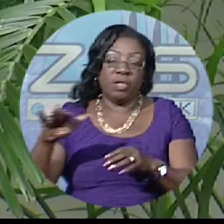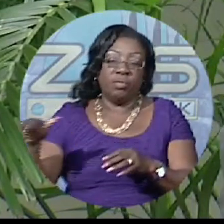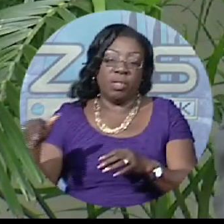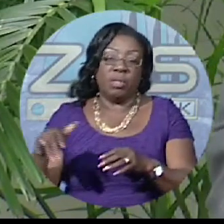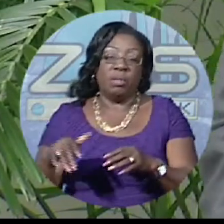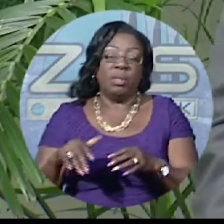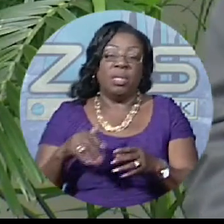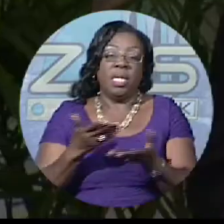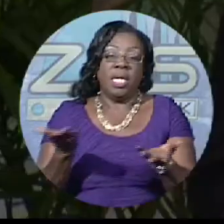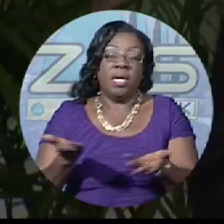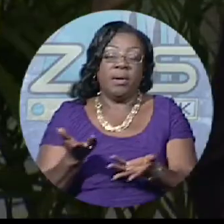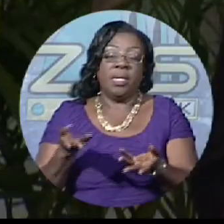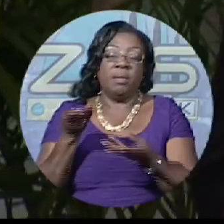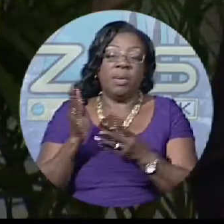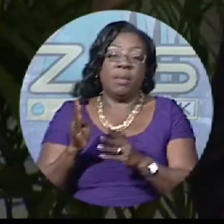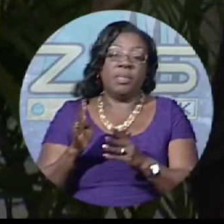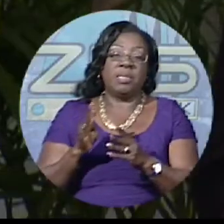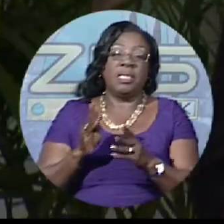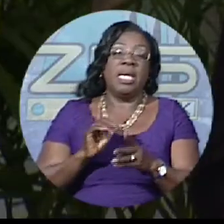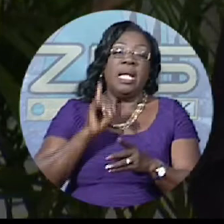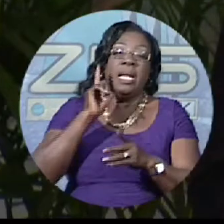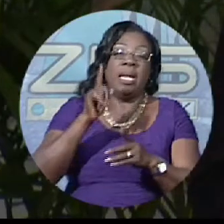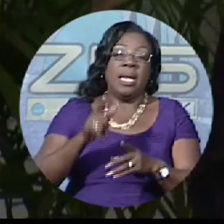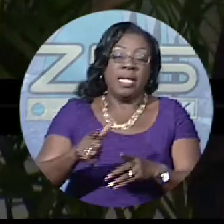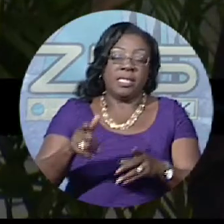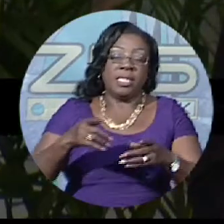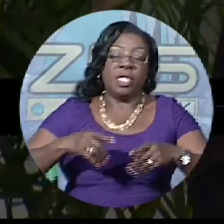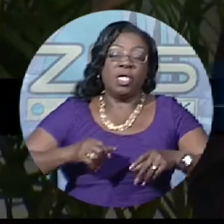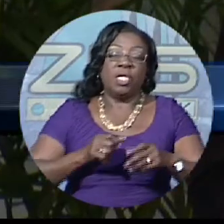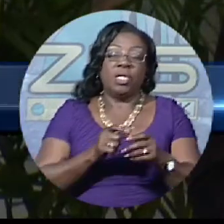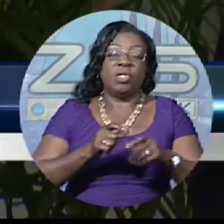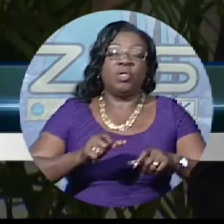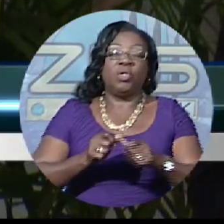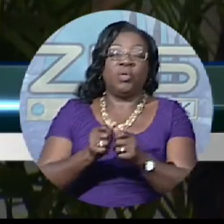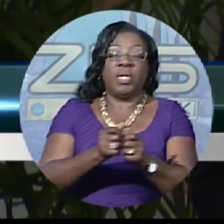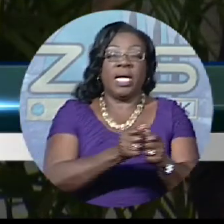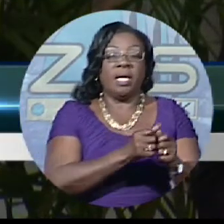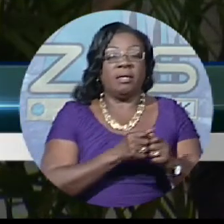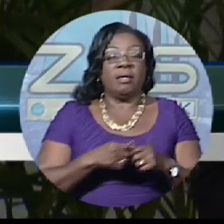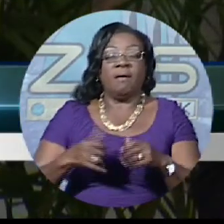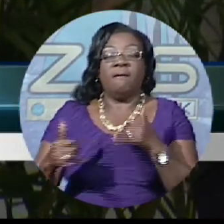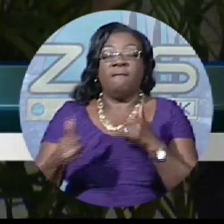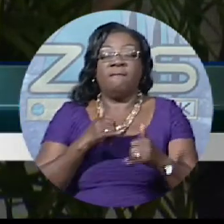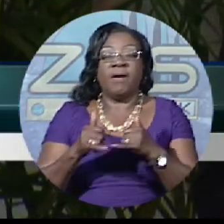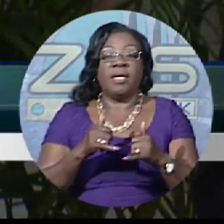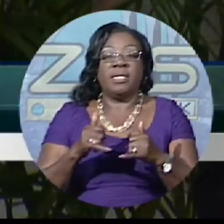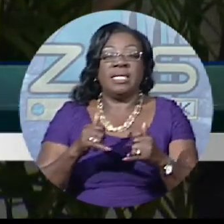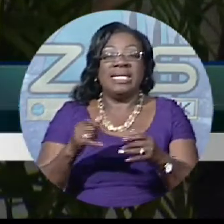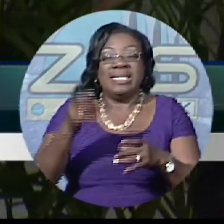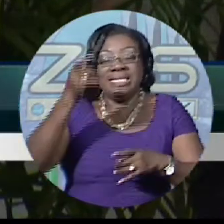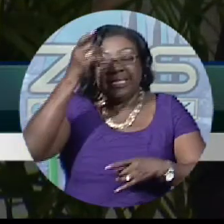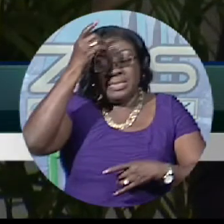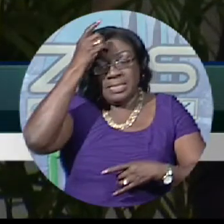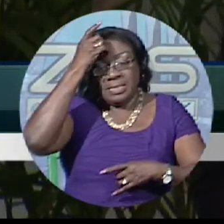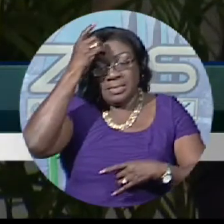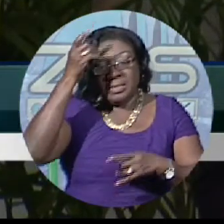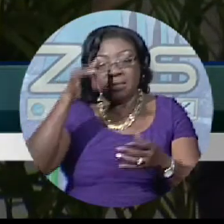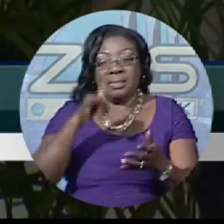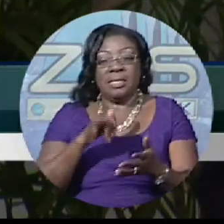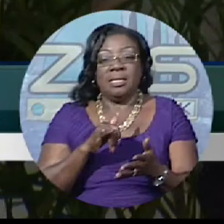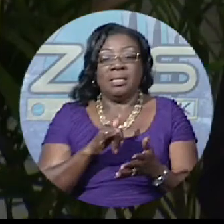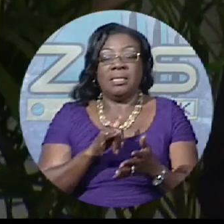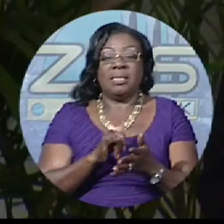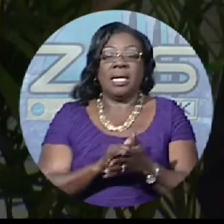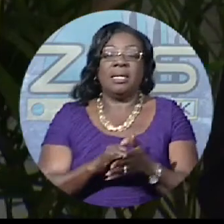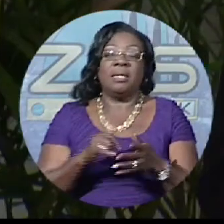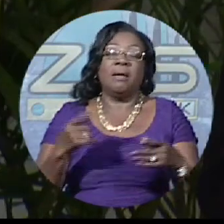that are here in the Bahamas. Let's together fight HLH, leukemia, diabetes, cancer, and other pediatric diseases by utilizing